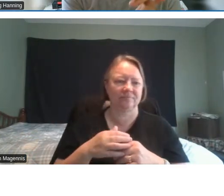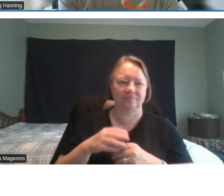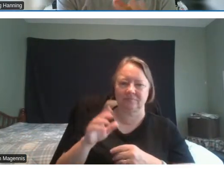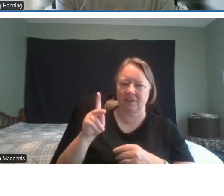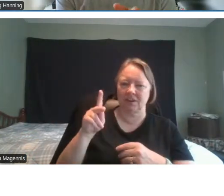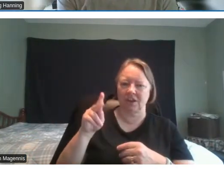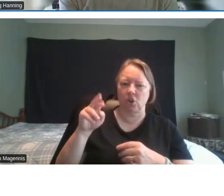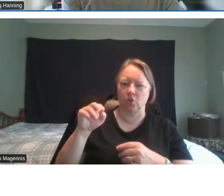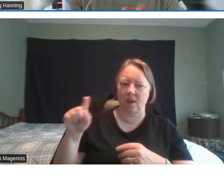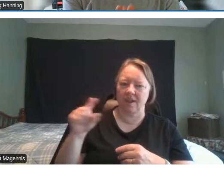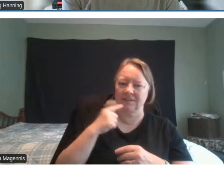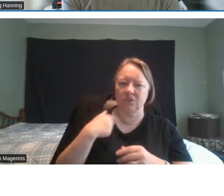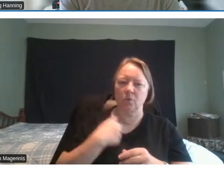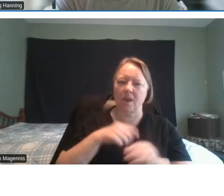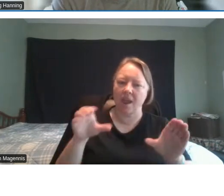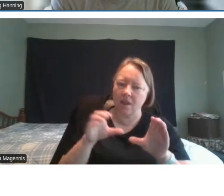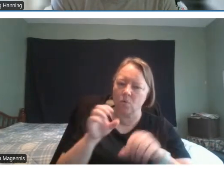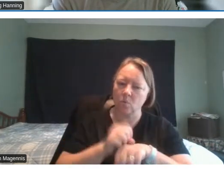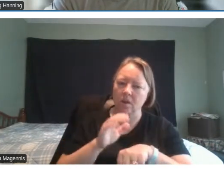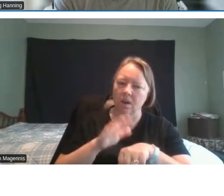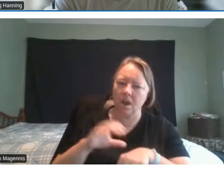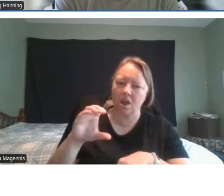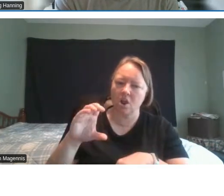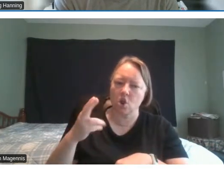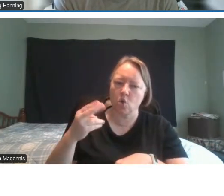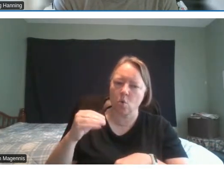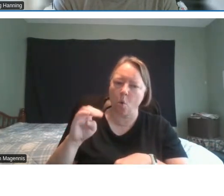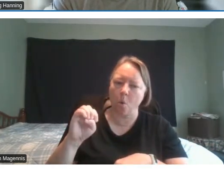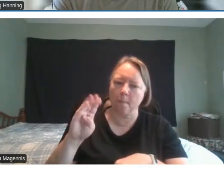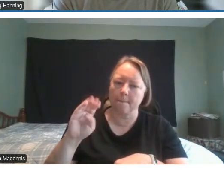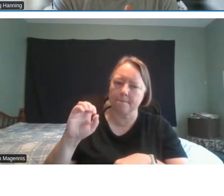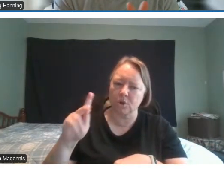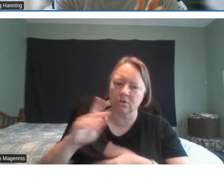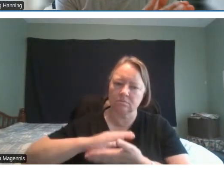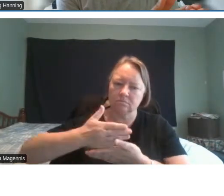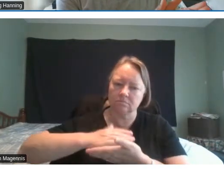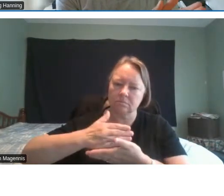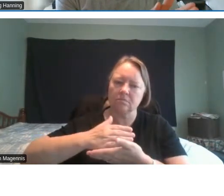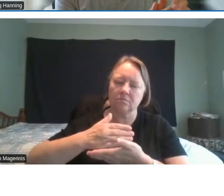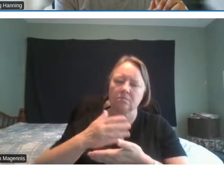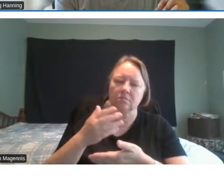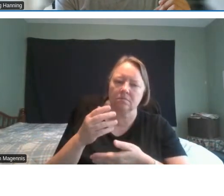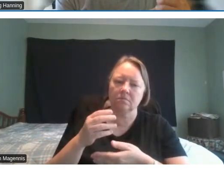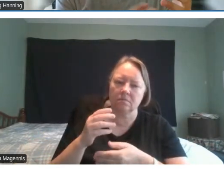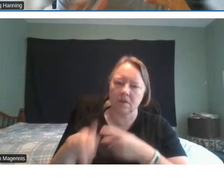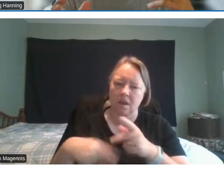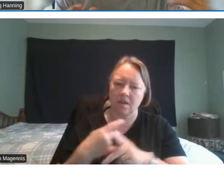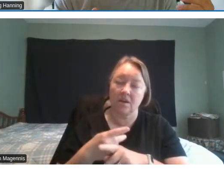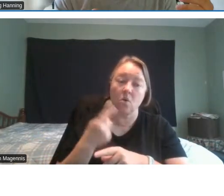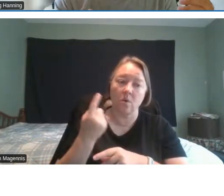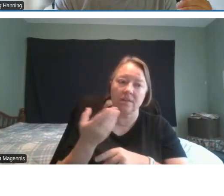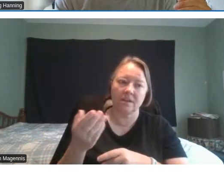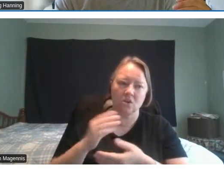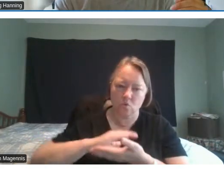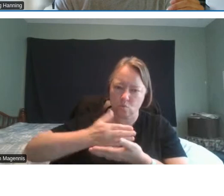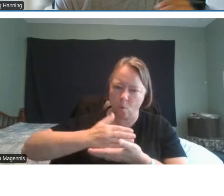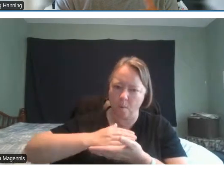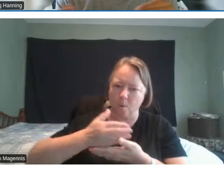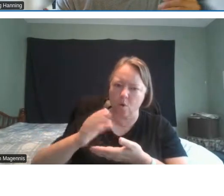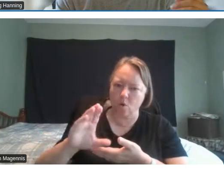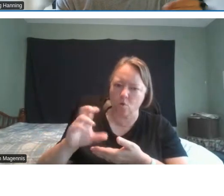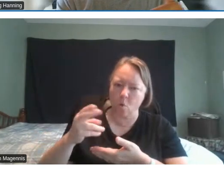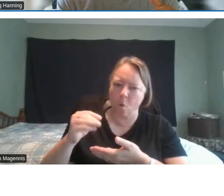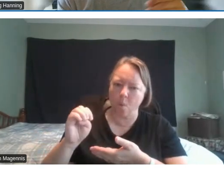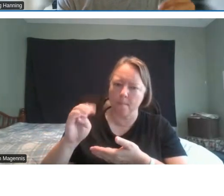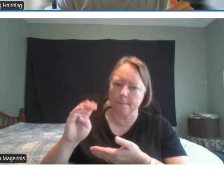are actively working on a Chromebook version of the app right now. One thing you will notice is, well, Chromebooks have a